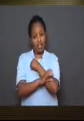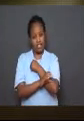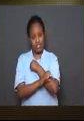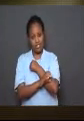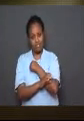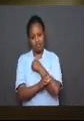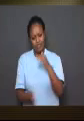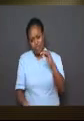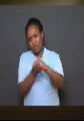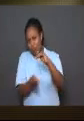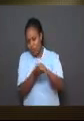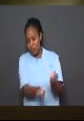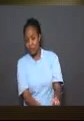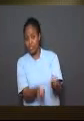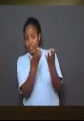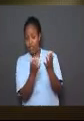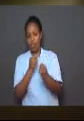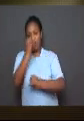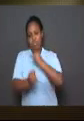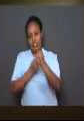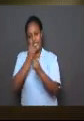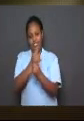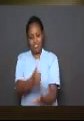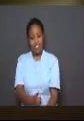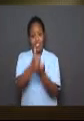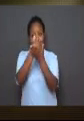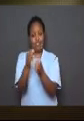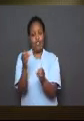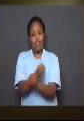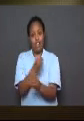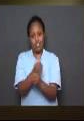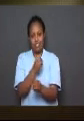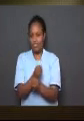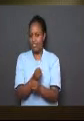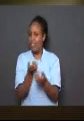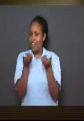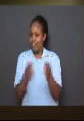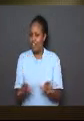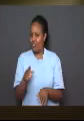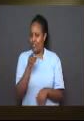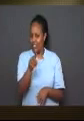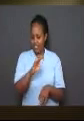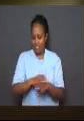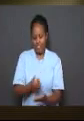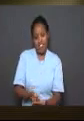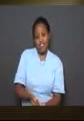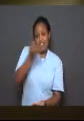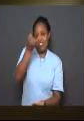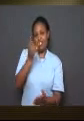be corrupt, international aid organizations will not want to invest in it.